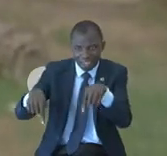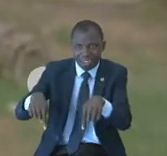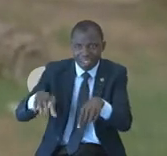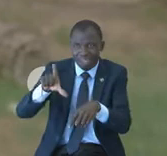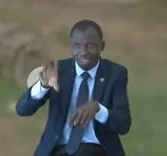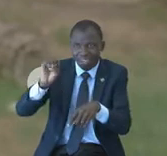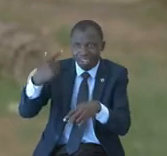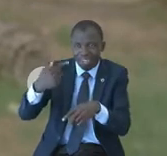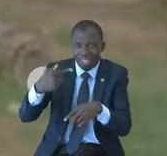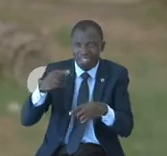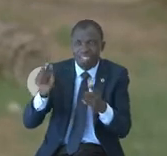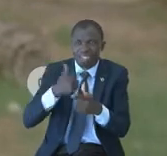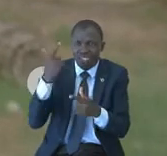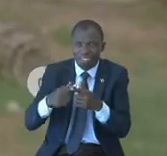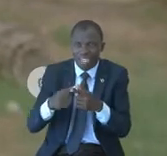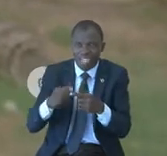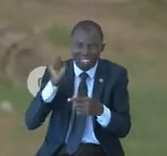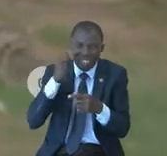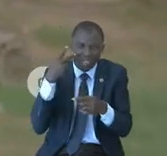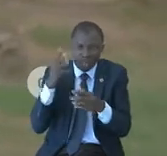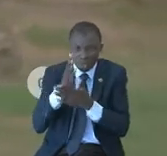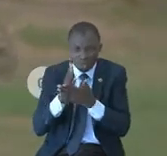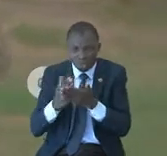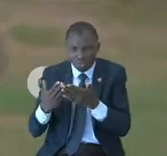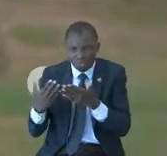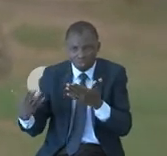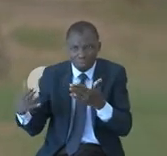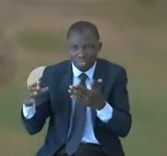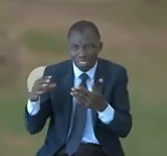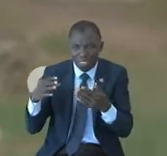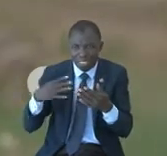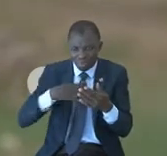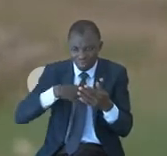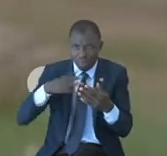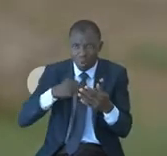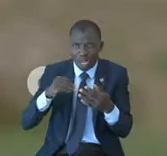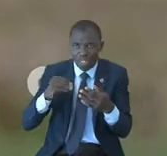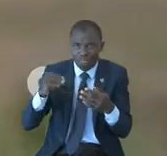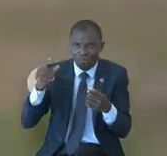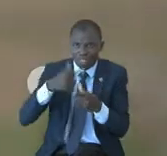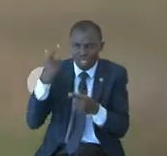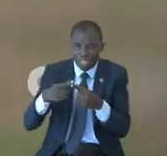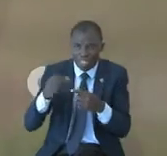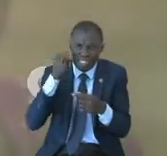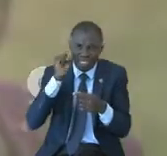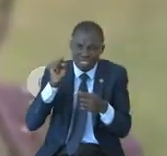my fingernail and draw it out. This is the first bone that came out.